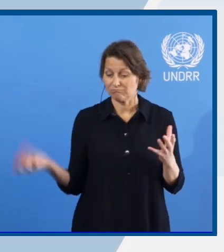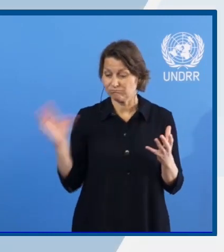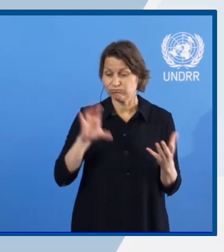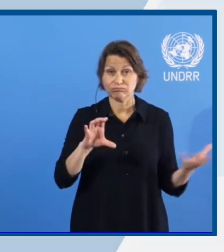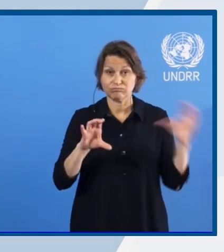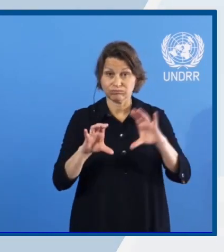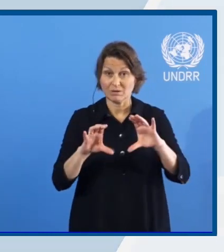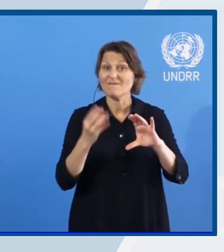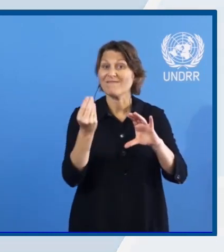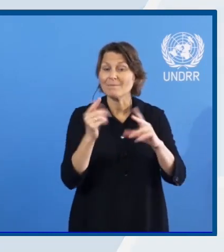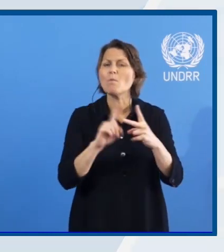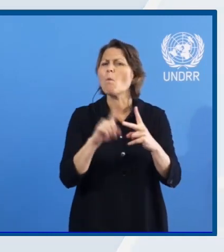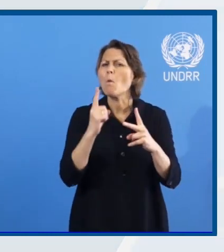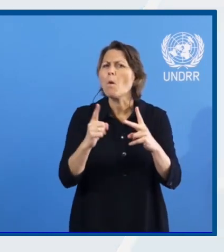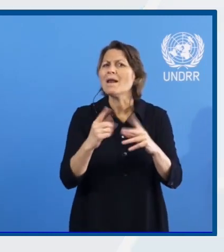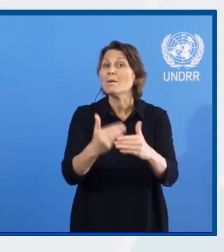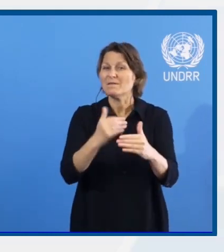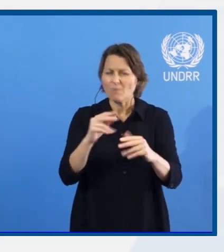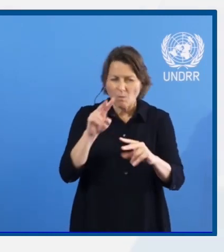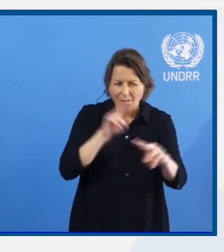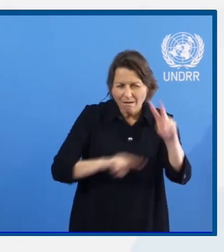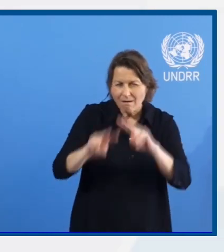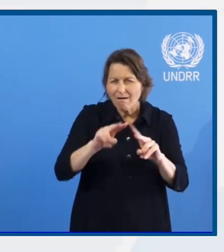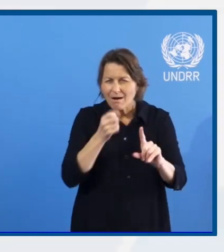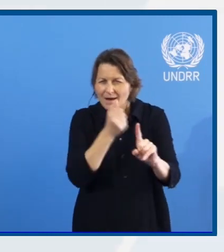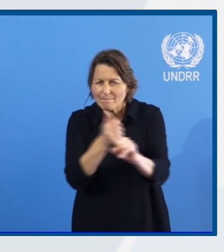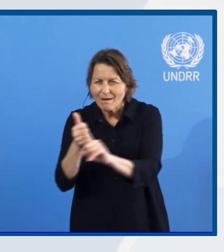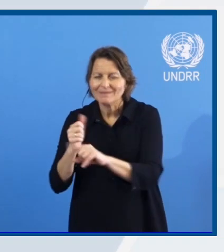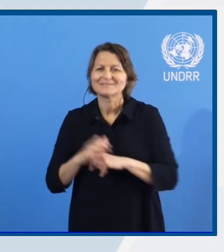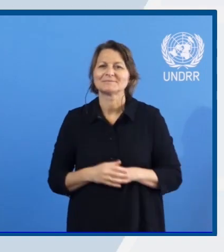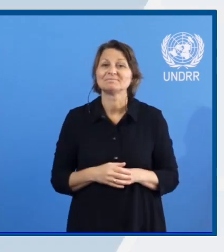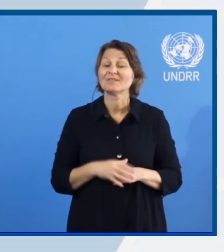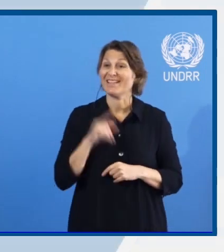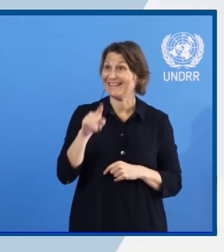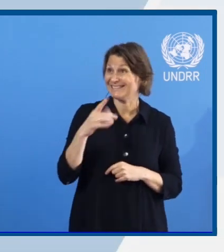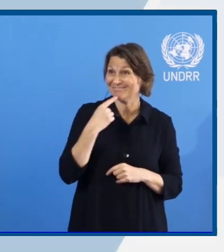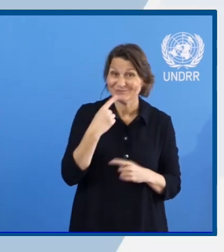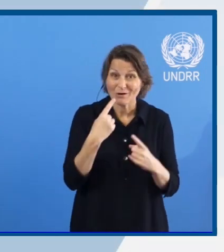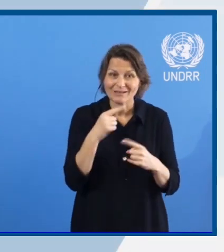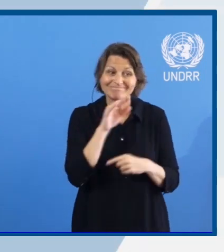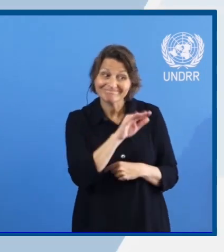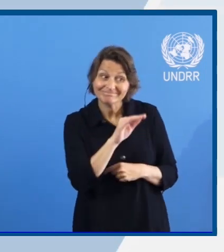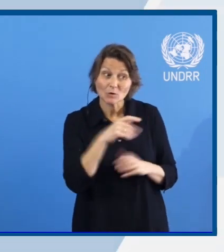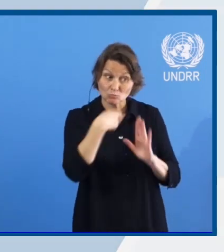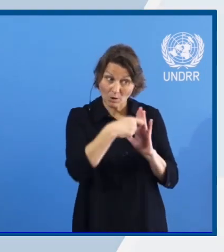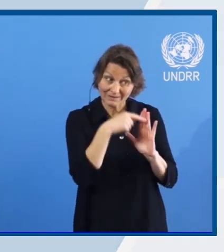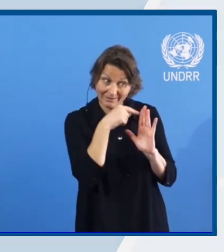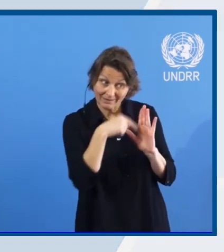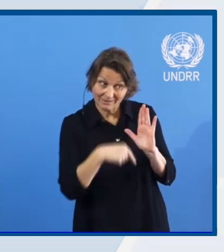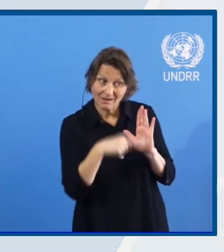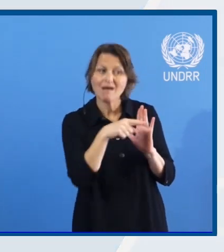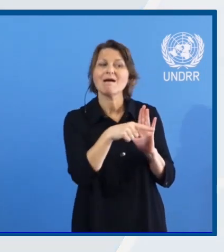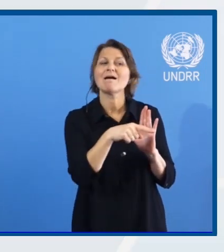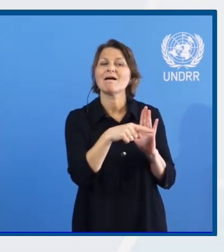investment is very important. De-risking the project, addressing the issue, of high risk by de-risking them,